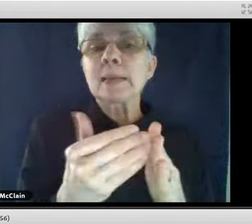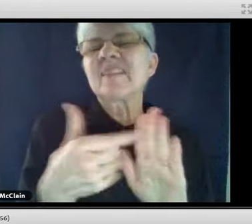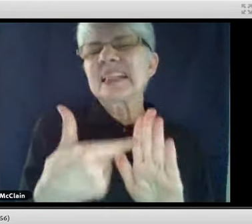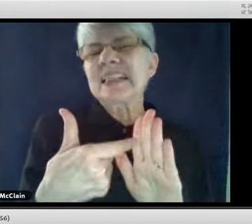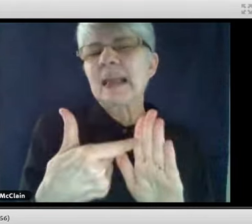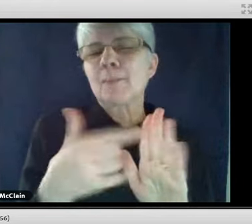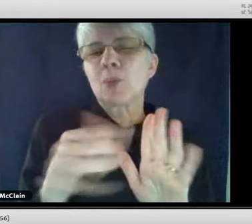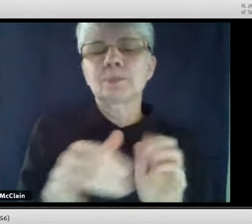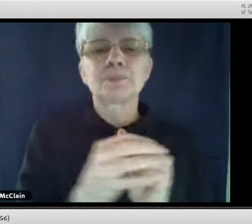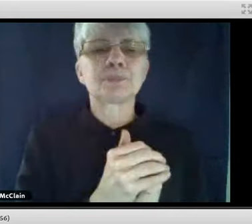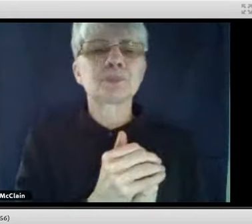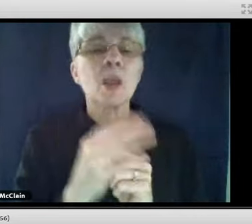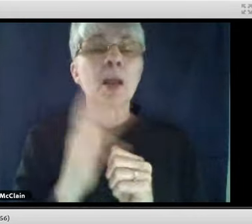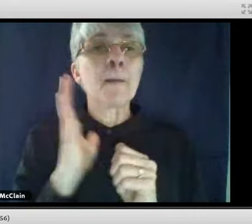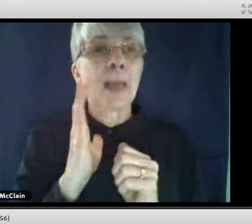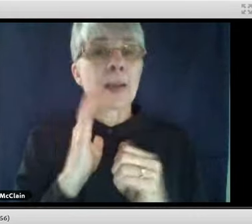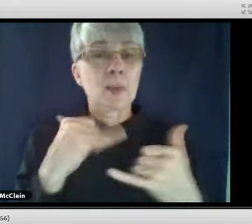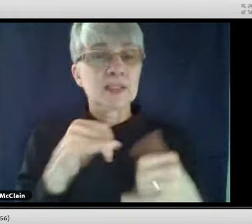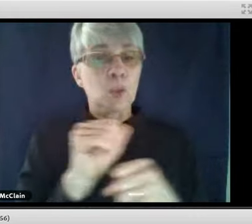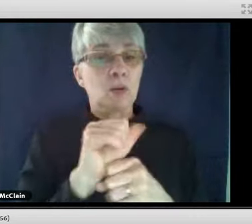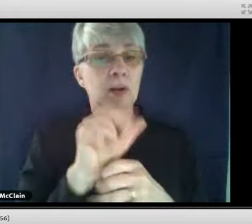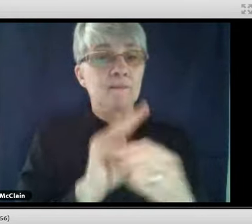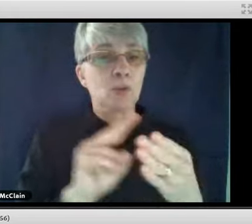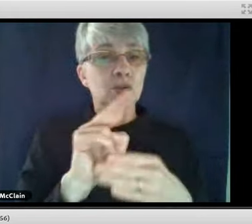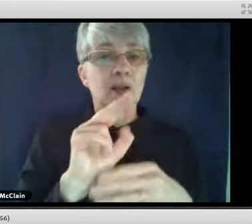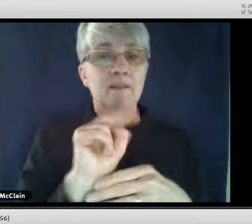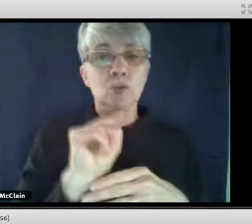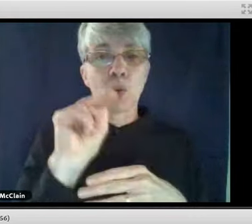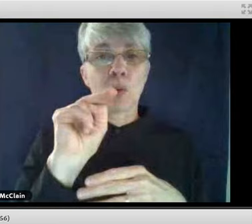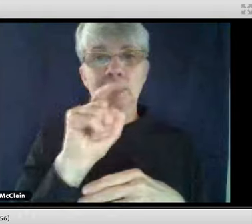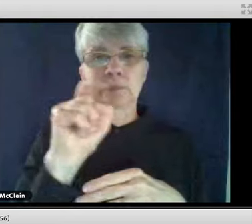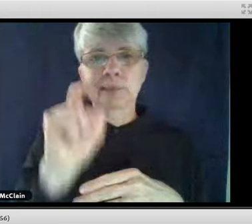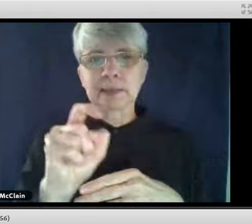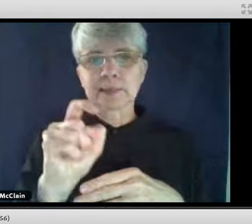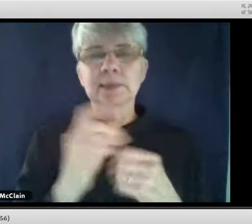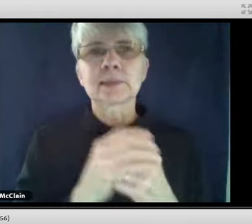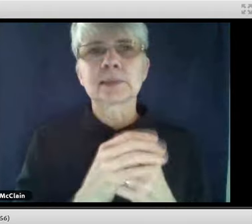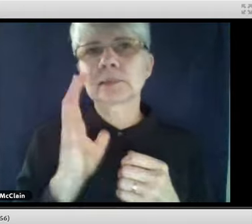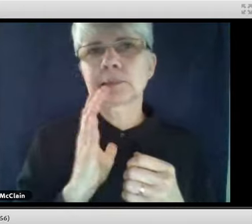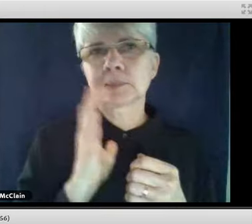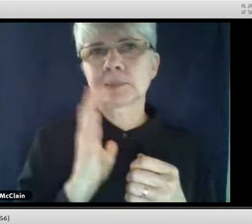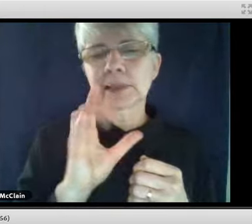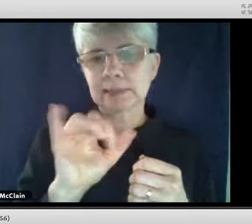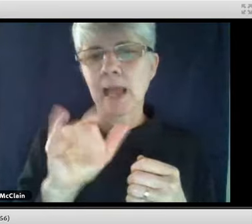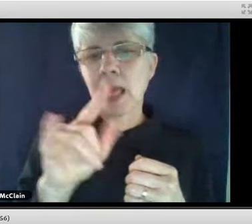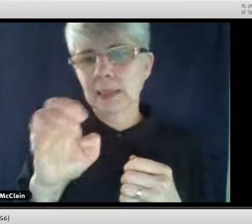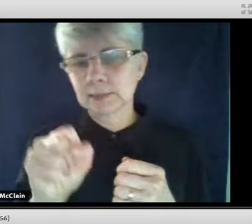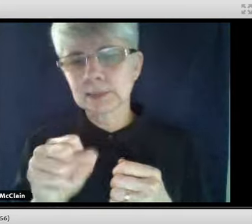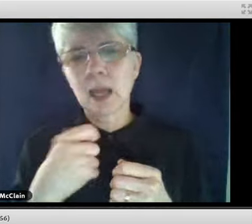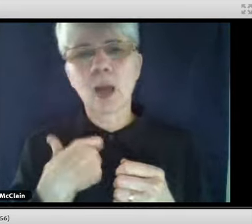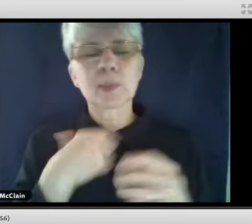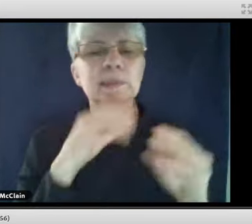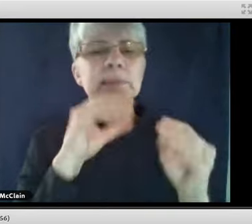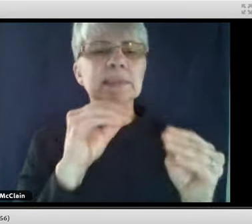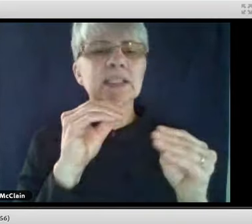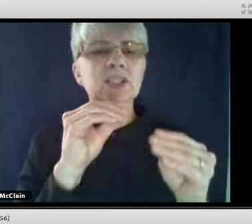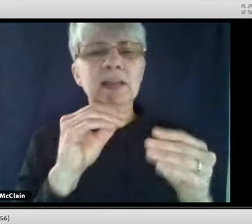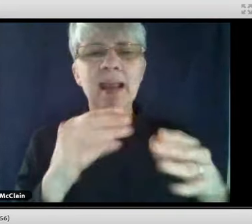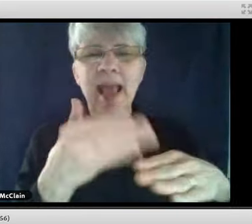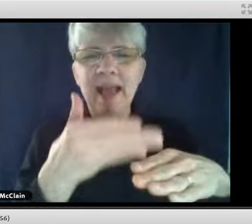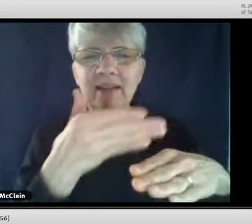example. So back when I was still working at University of North Texas, just north of Dallas, I was teaching an advanced